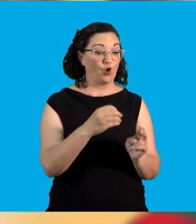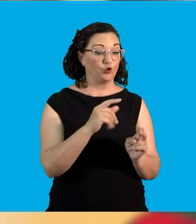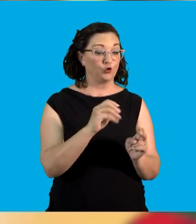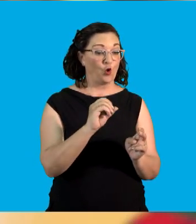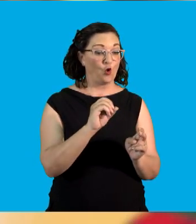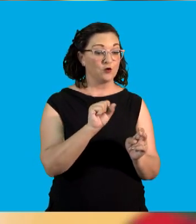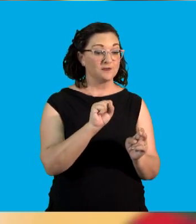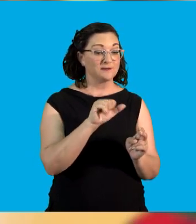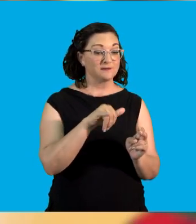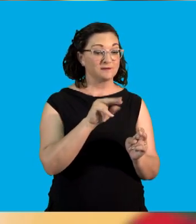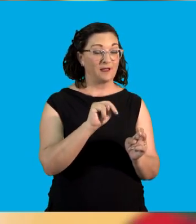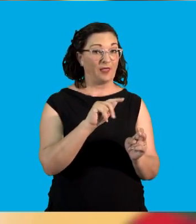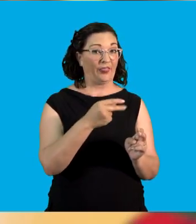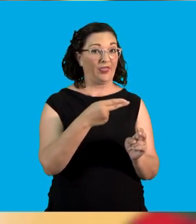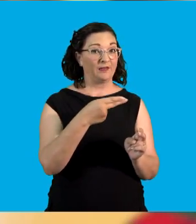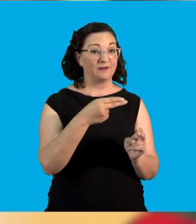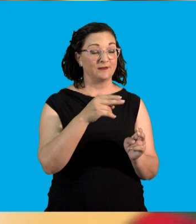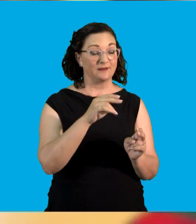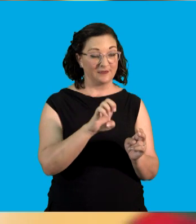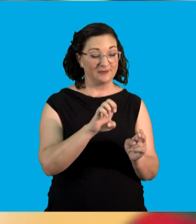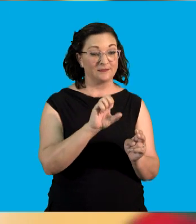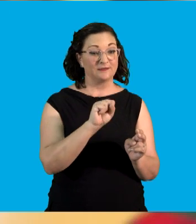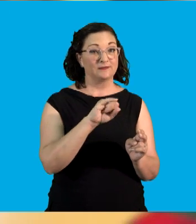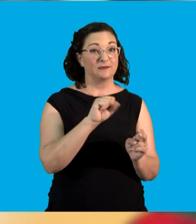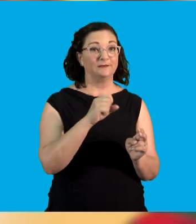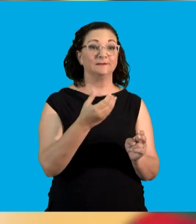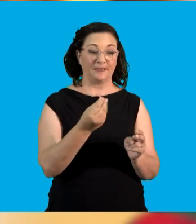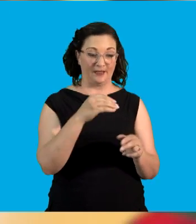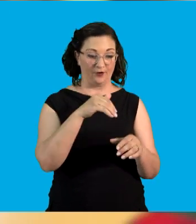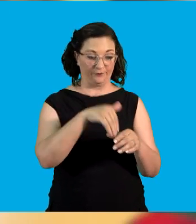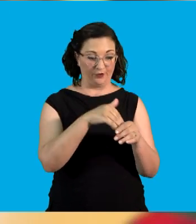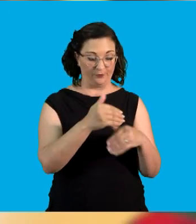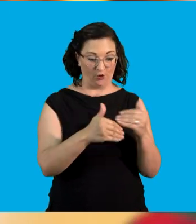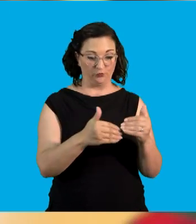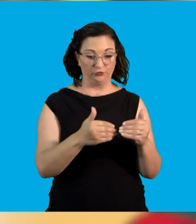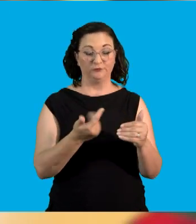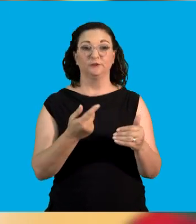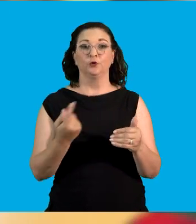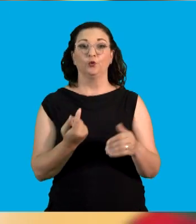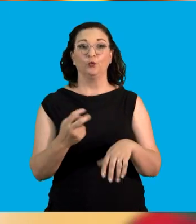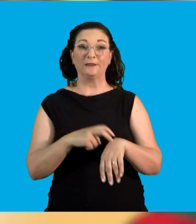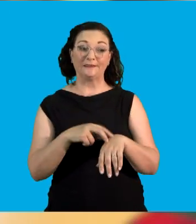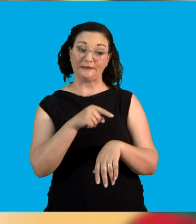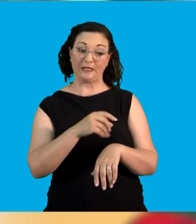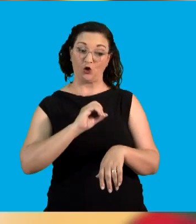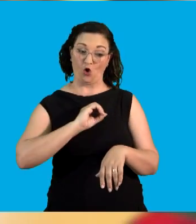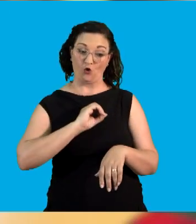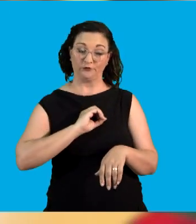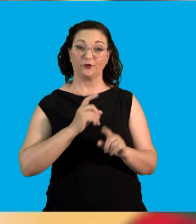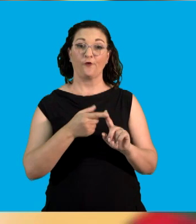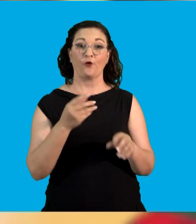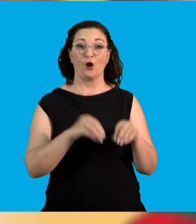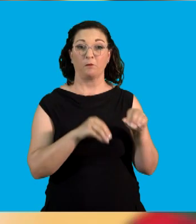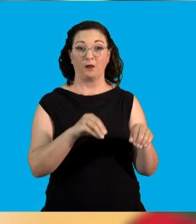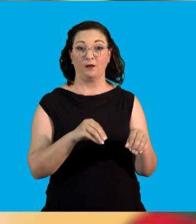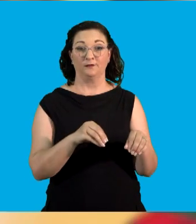We also have oxygen that we get from the plants during the process of photosynthesis, and then we use the oxygen to